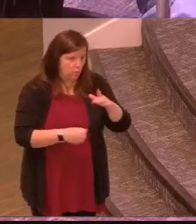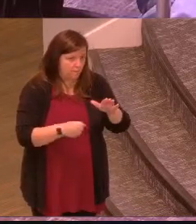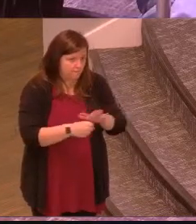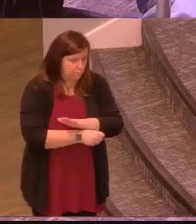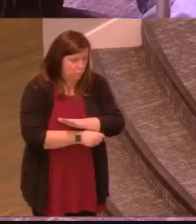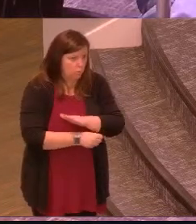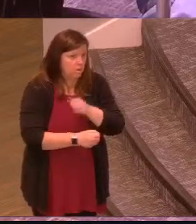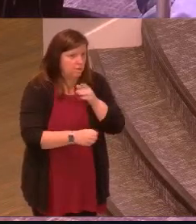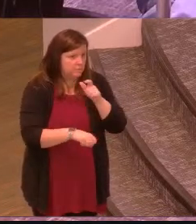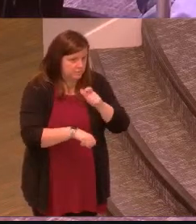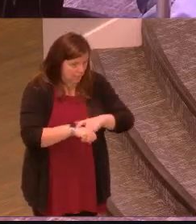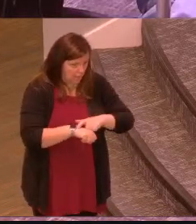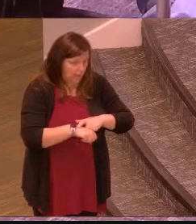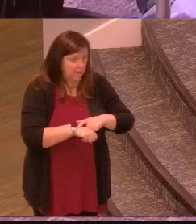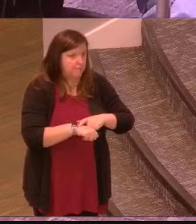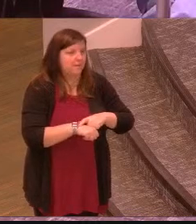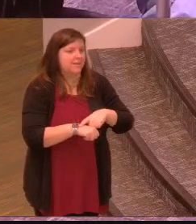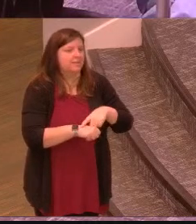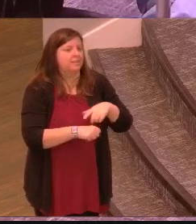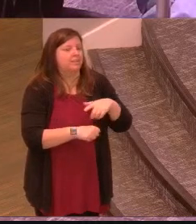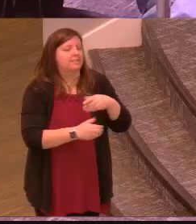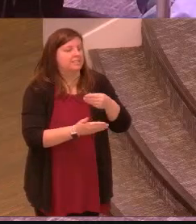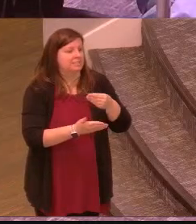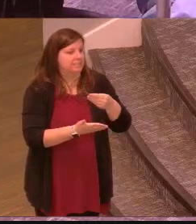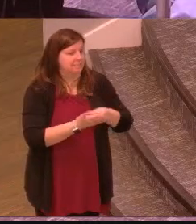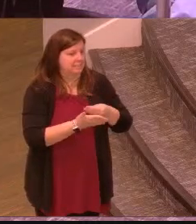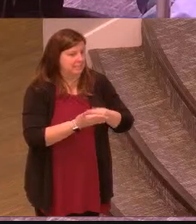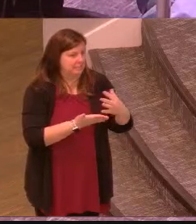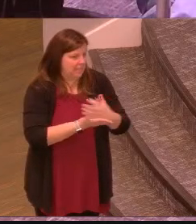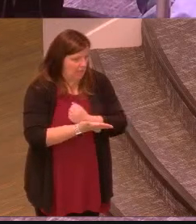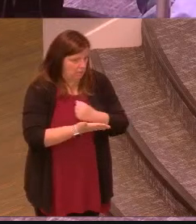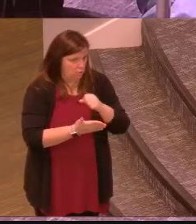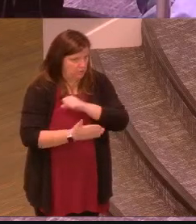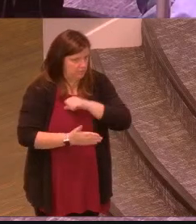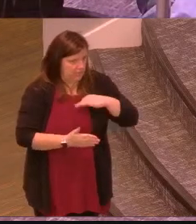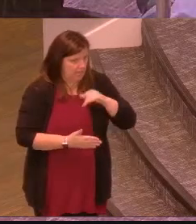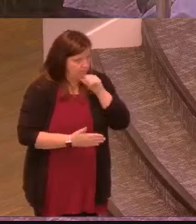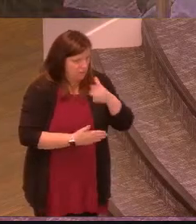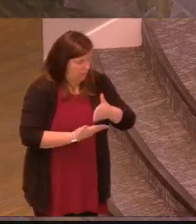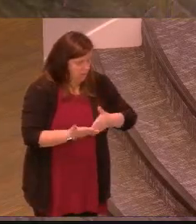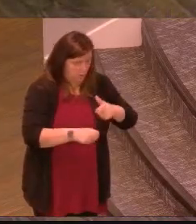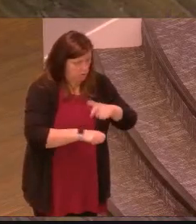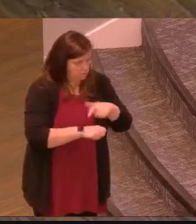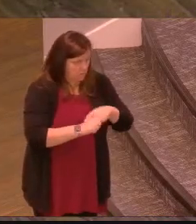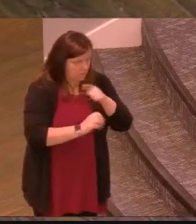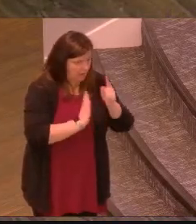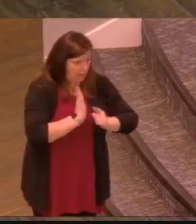staff, not part-time hourly staff? So we have all of our